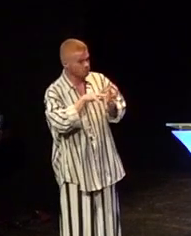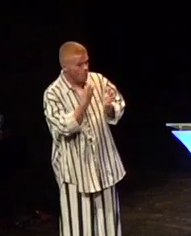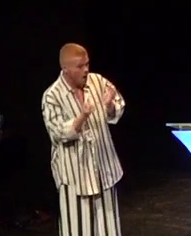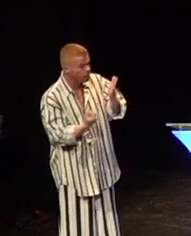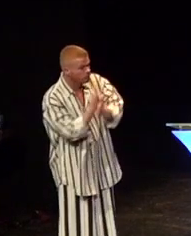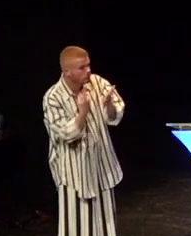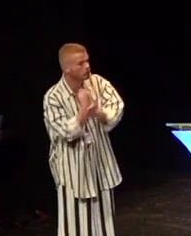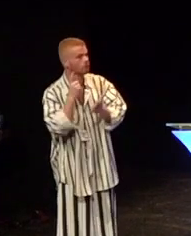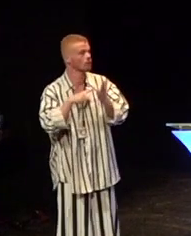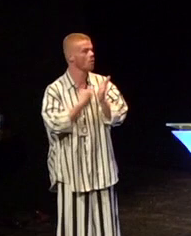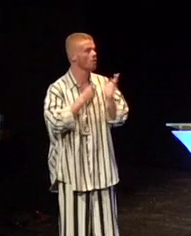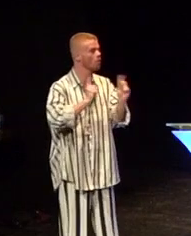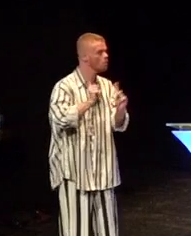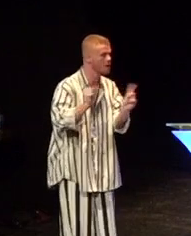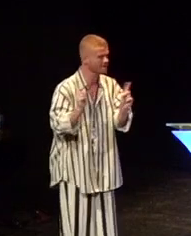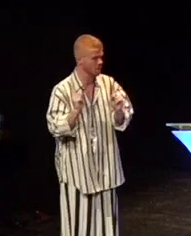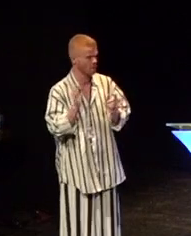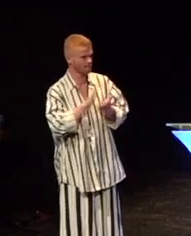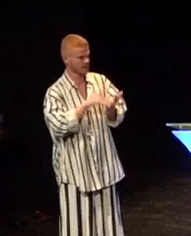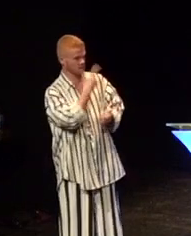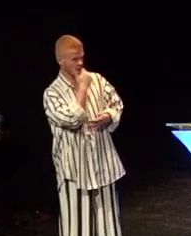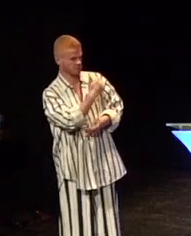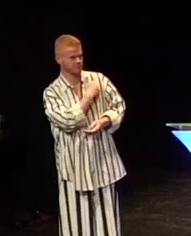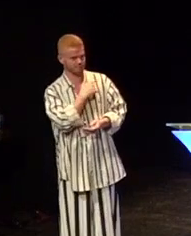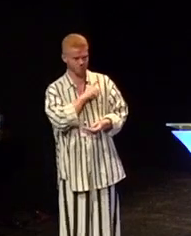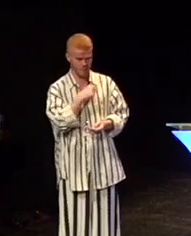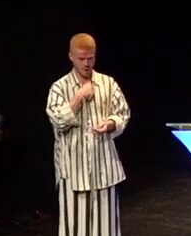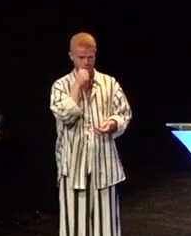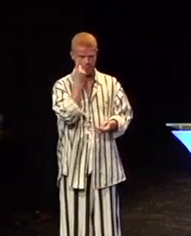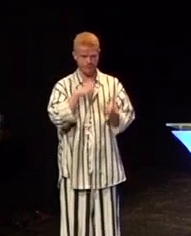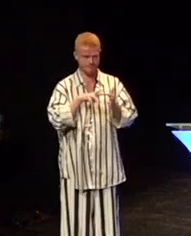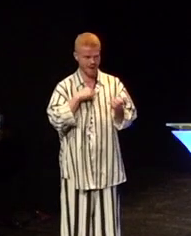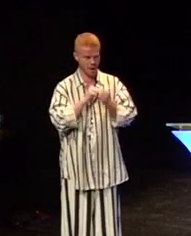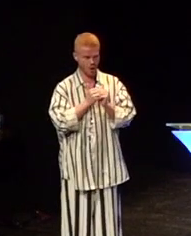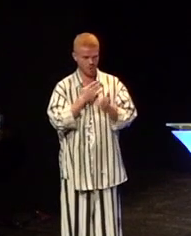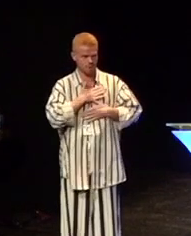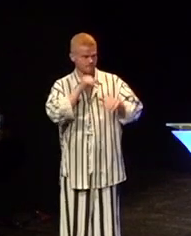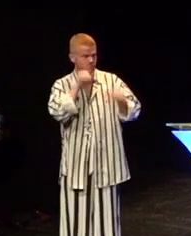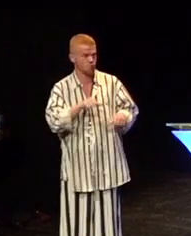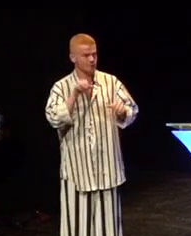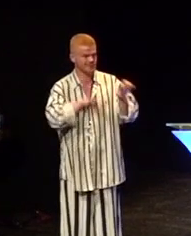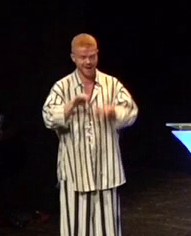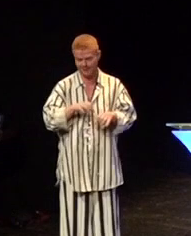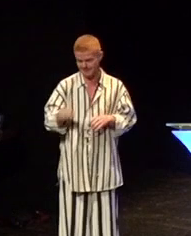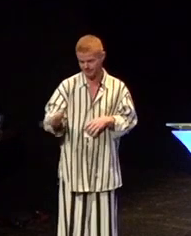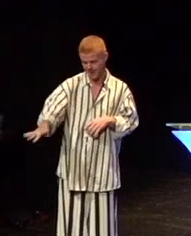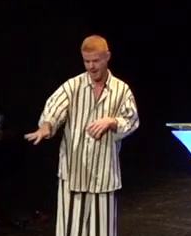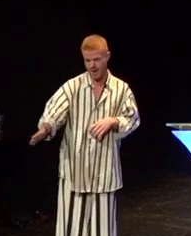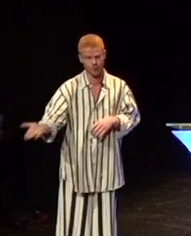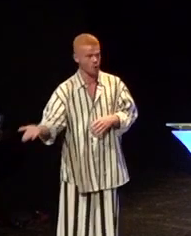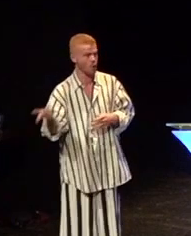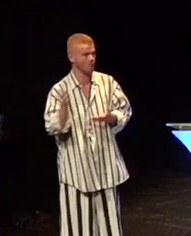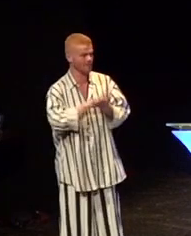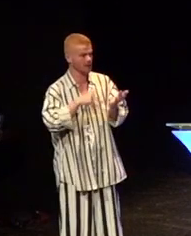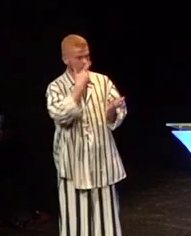that recently graduated from the RCS and things like that. So if there's events and things like that, you can get in touch with us and me and my colleagues. We would